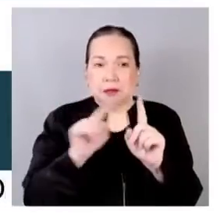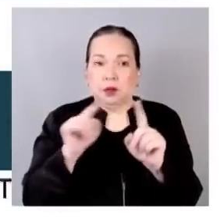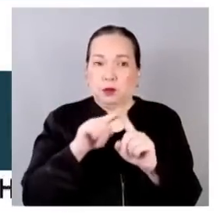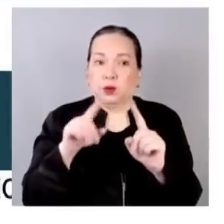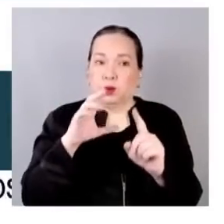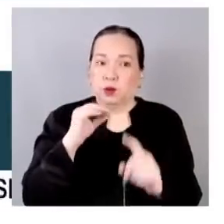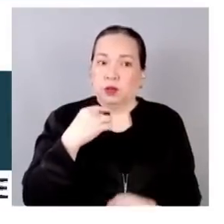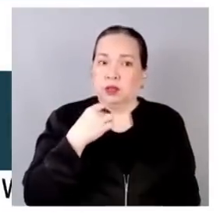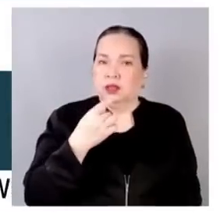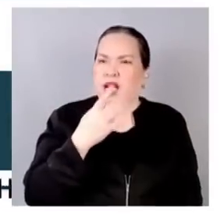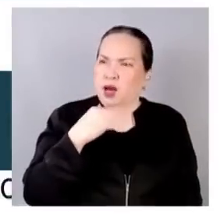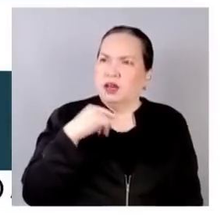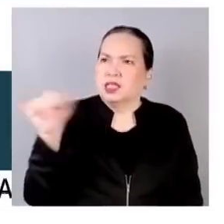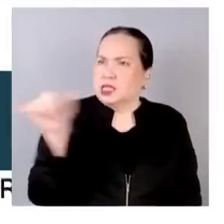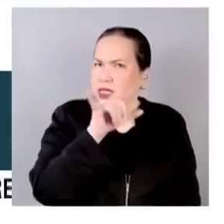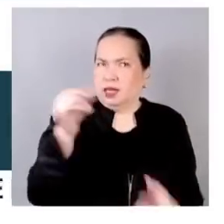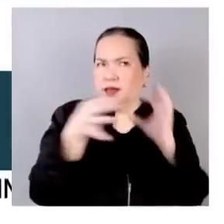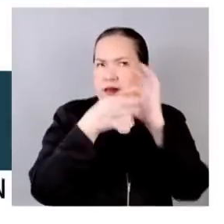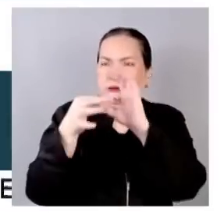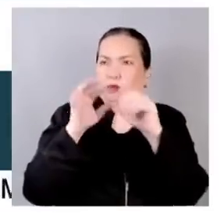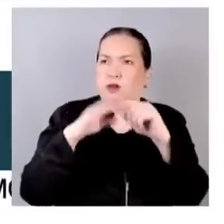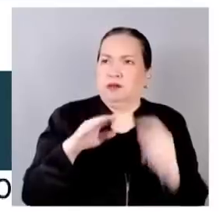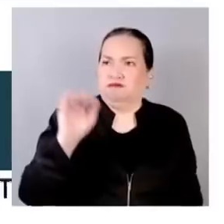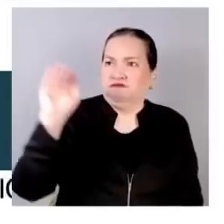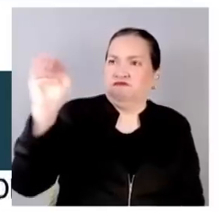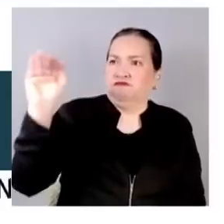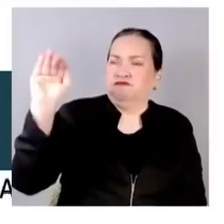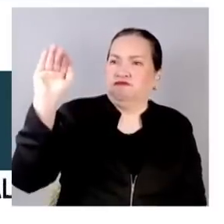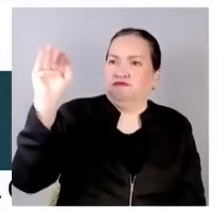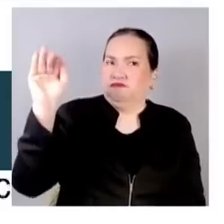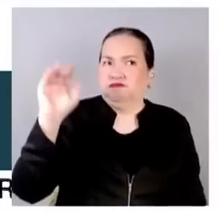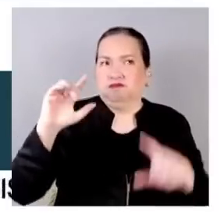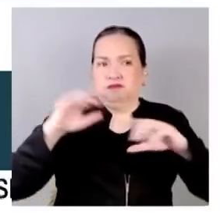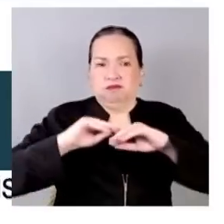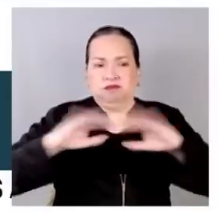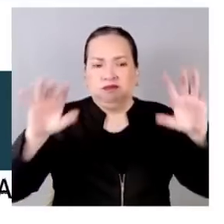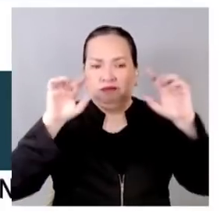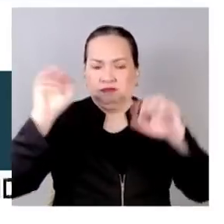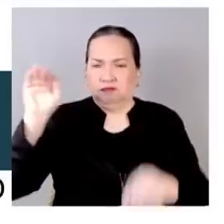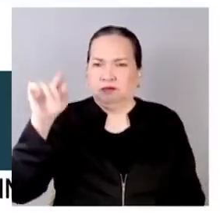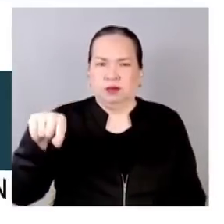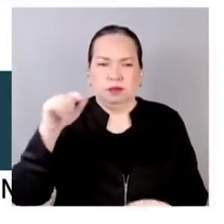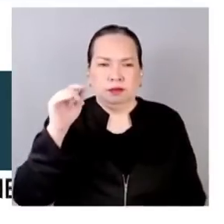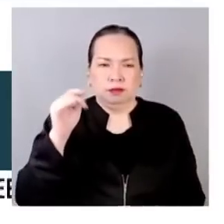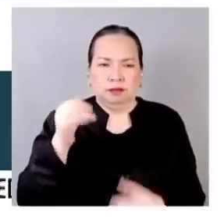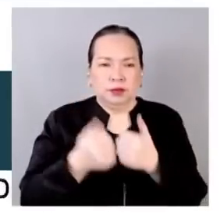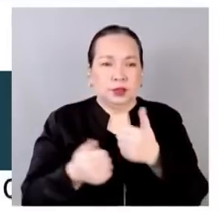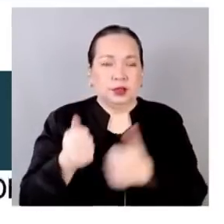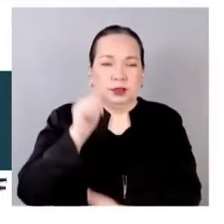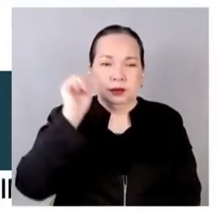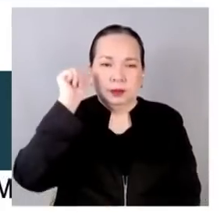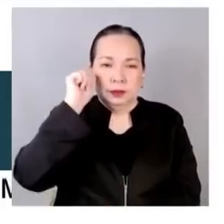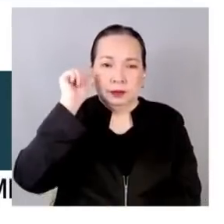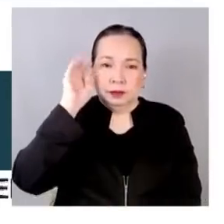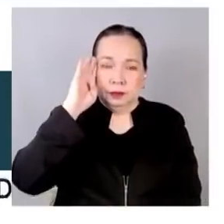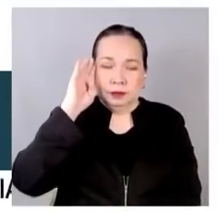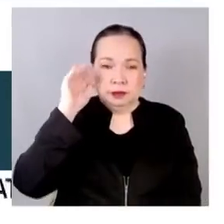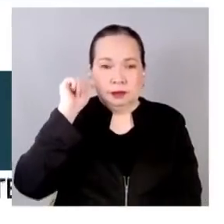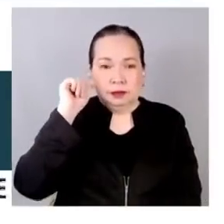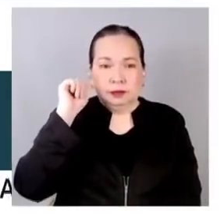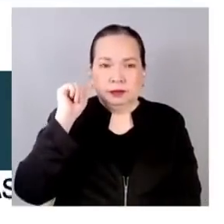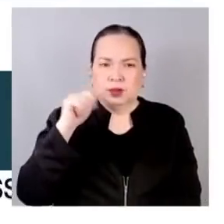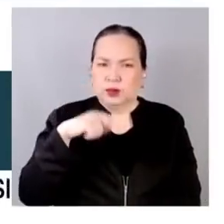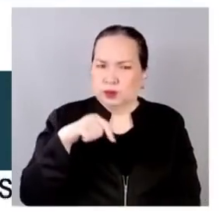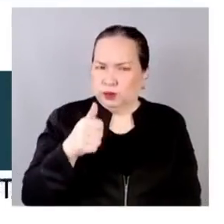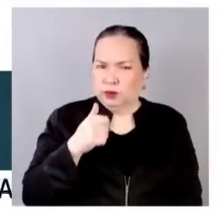calls out the Secretary Abalos there? What do you think, what do you make of the situation, Rafi? Is this shaping up to